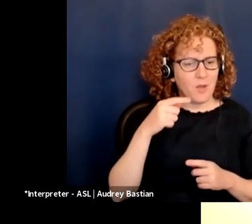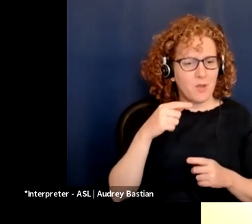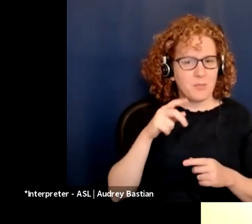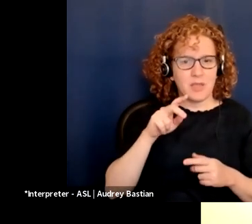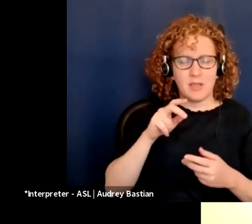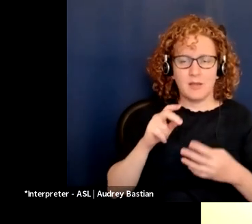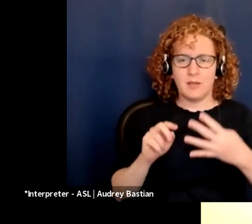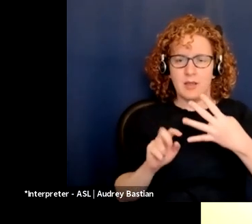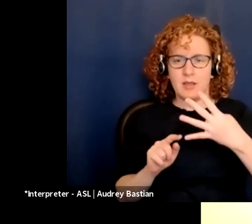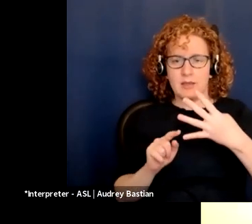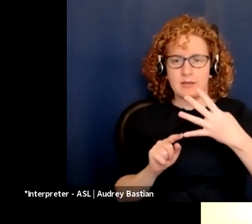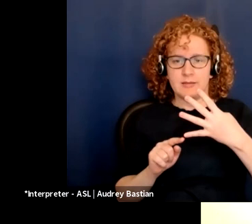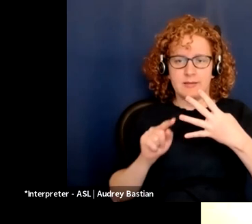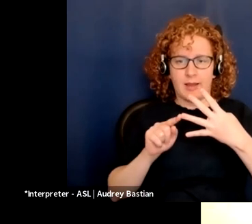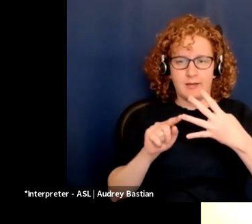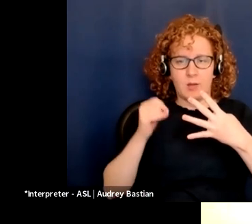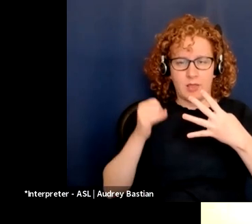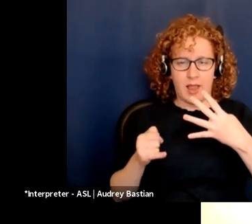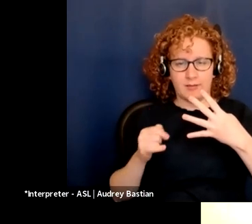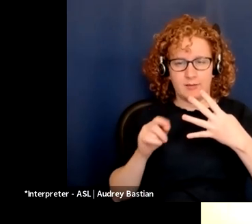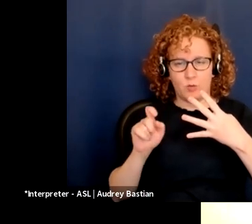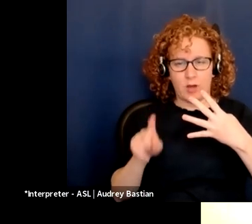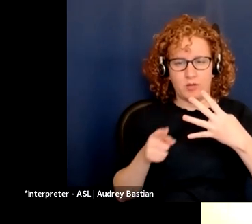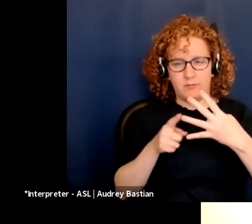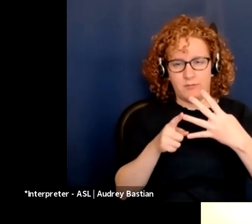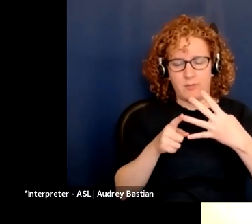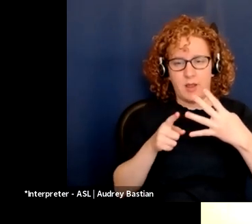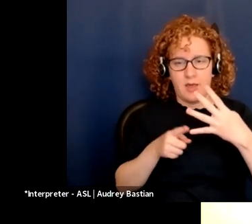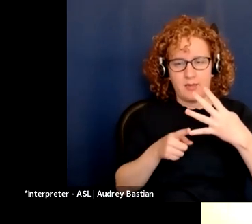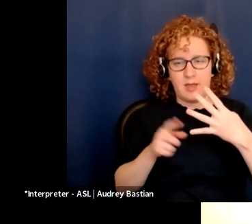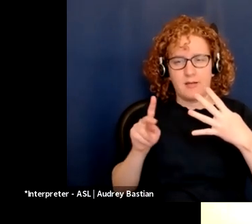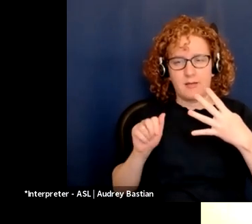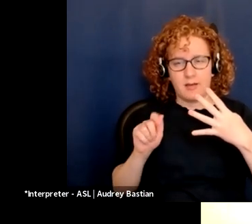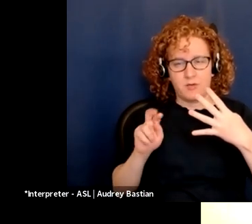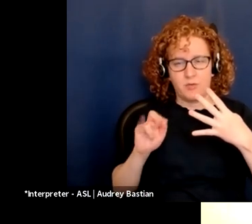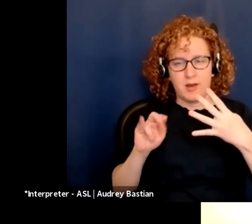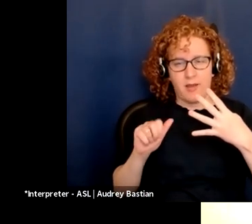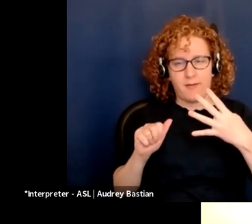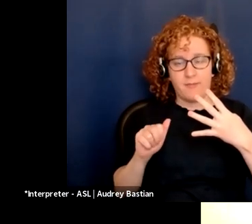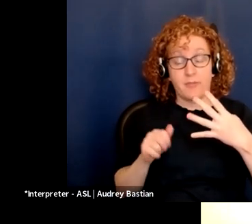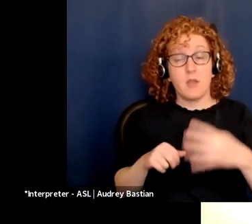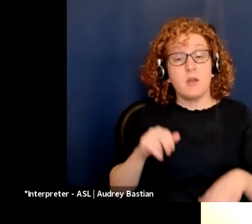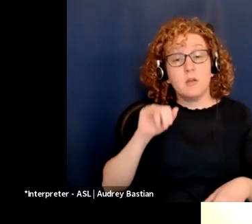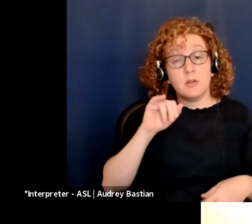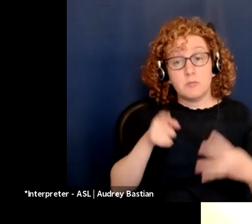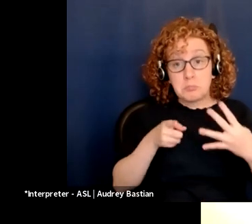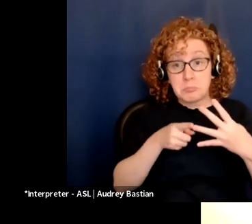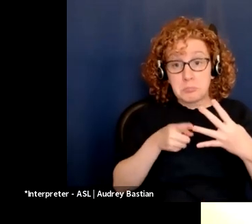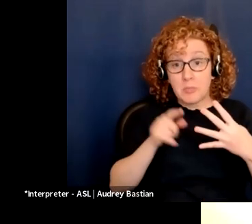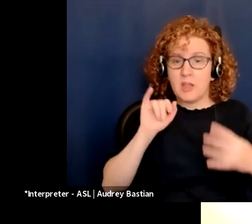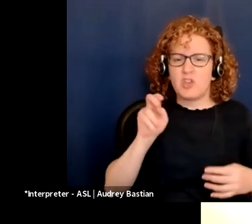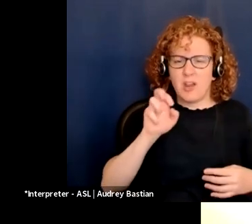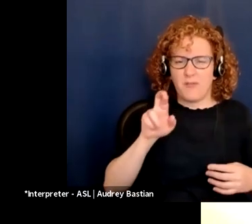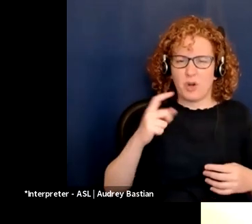second to last question because we also have one from Katrina, which should be, I guess it's kind of related. Jennifer asks us, what